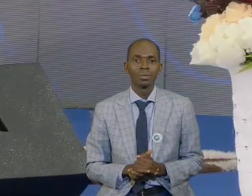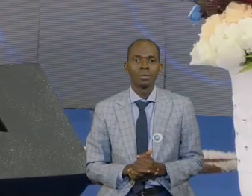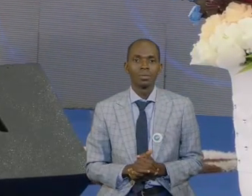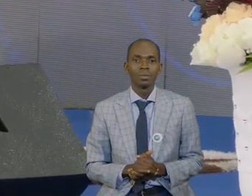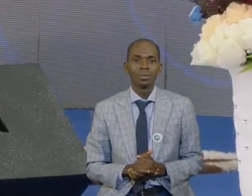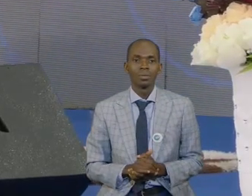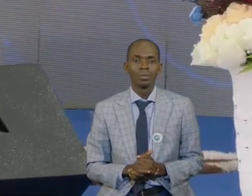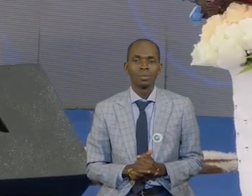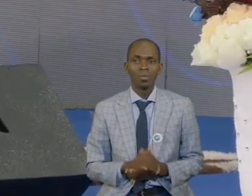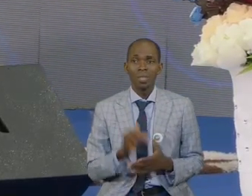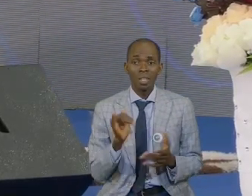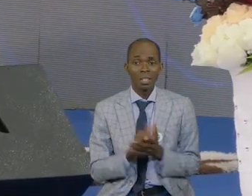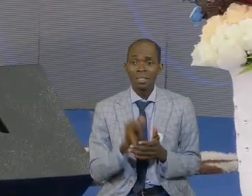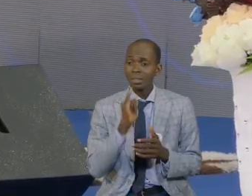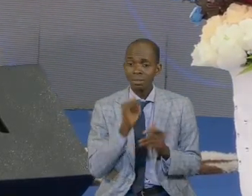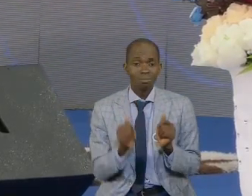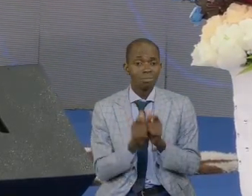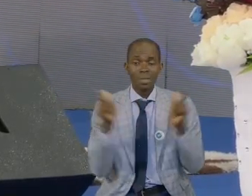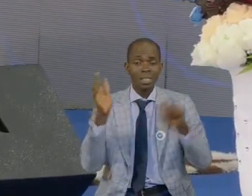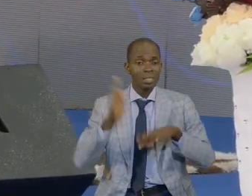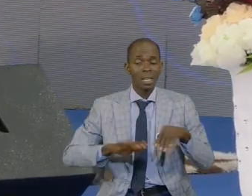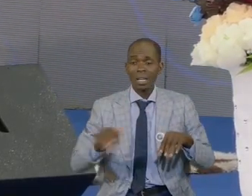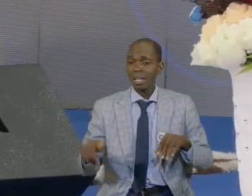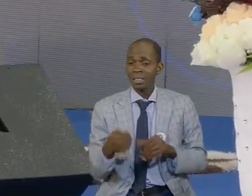That's greater than any challenge we face.